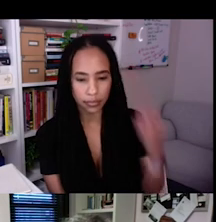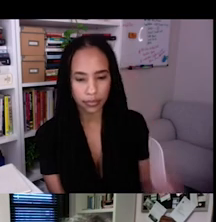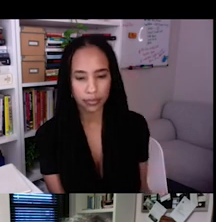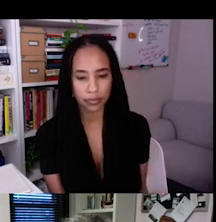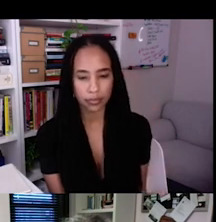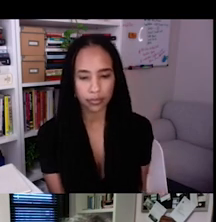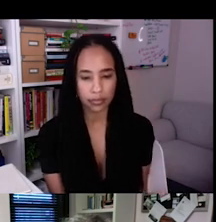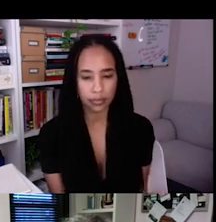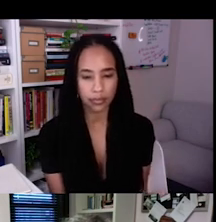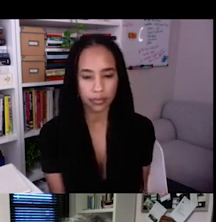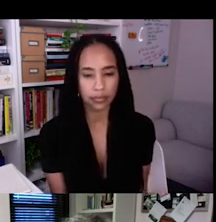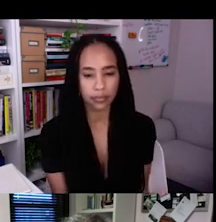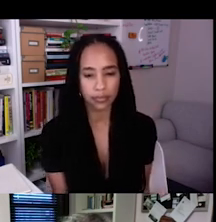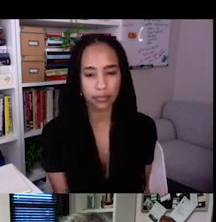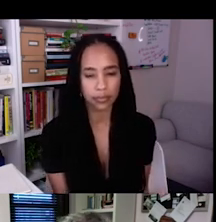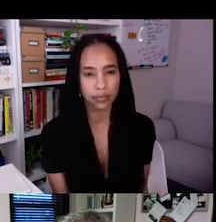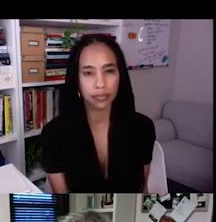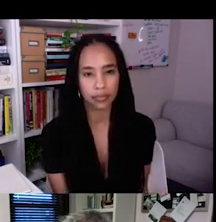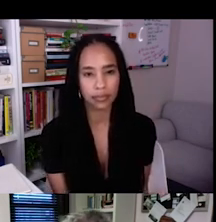Yes.